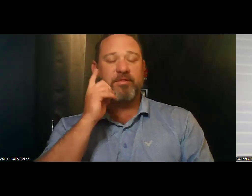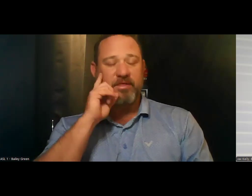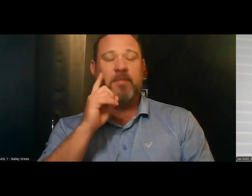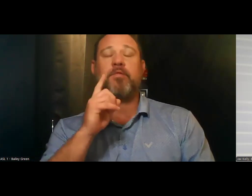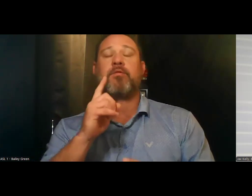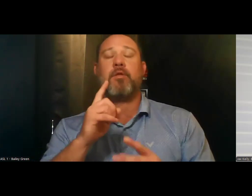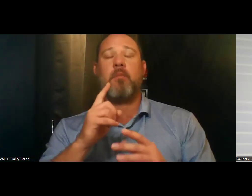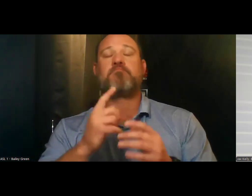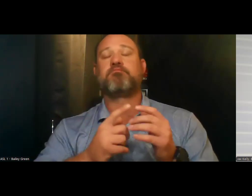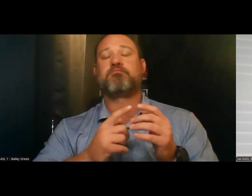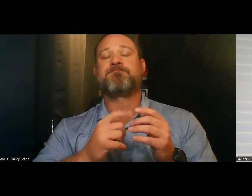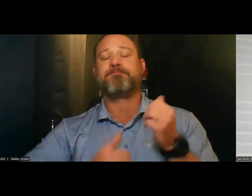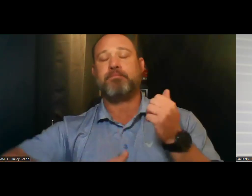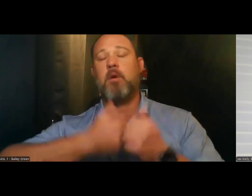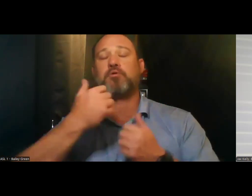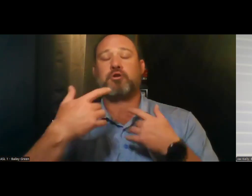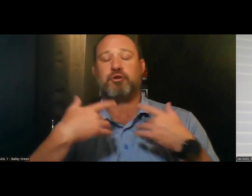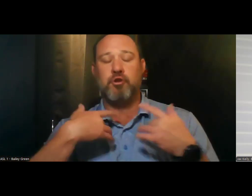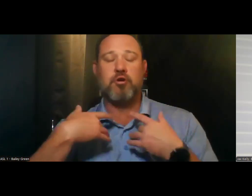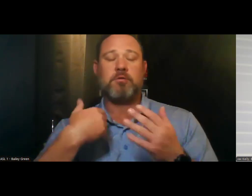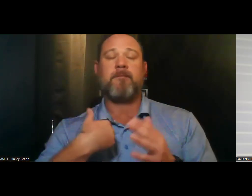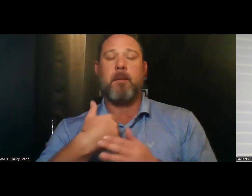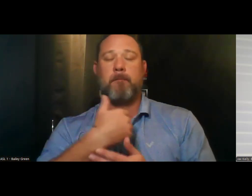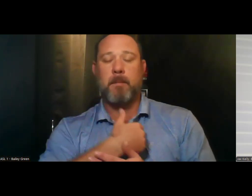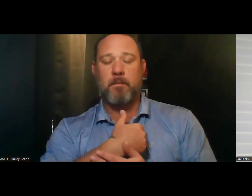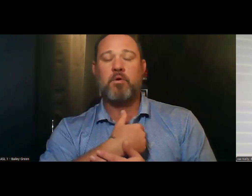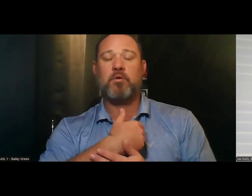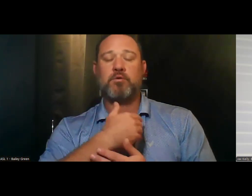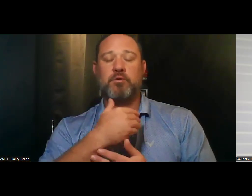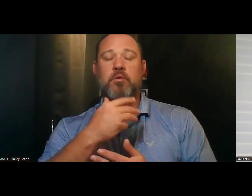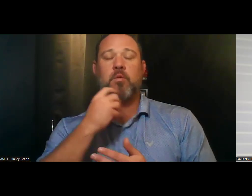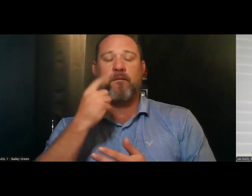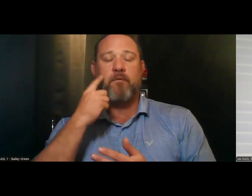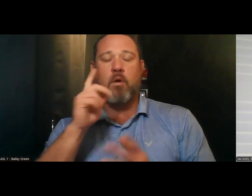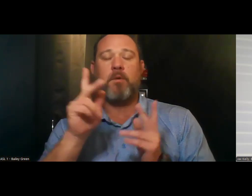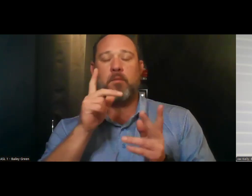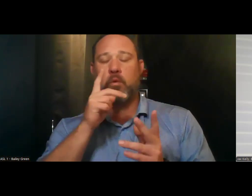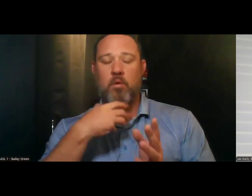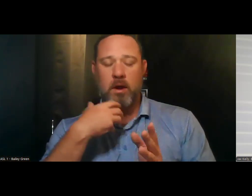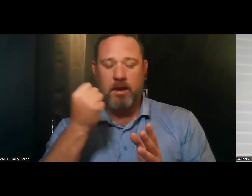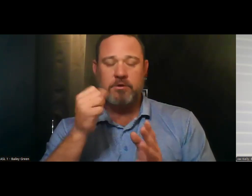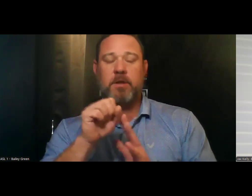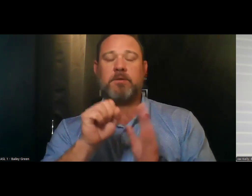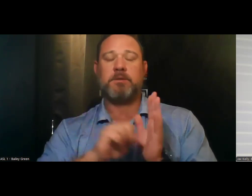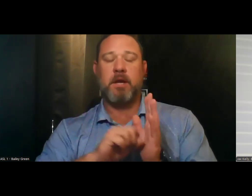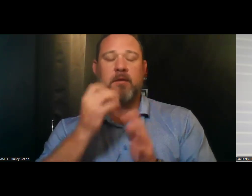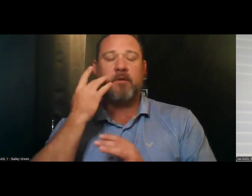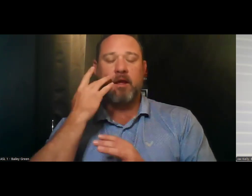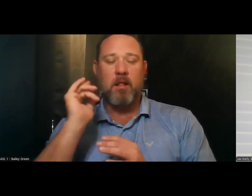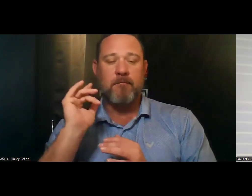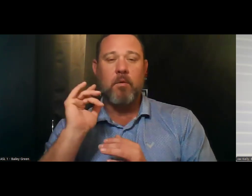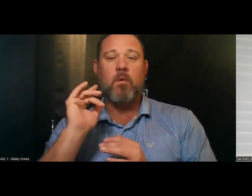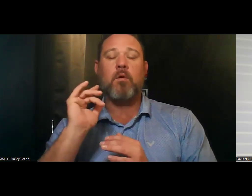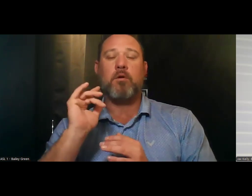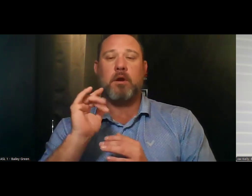concerns that the members of the group have for people who are aging in the state of California, I think that this is